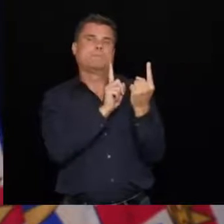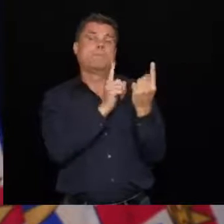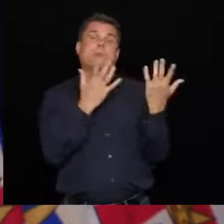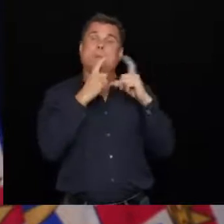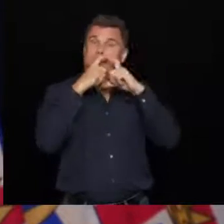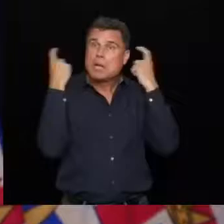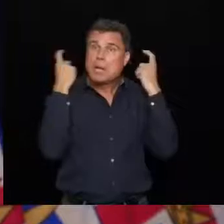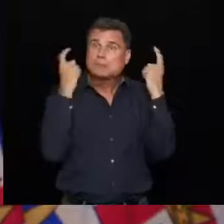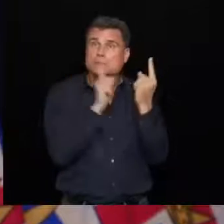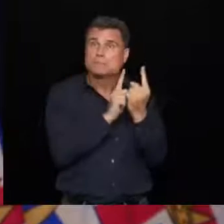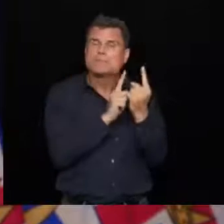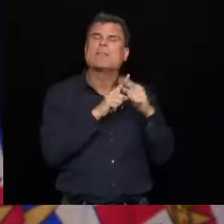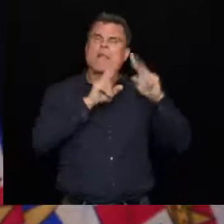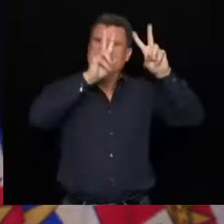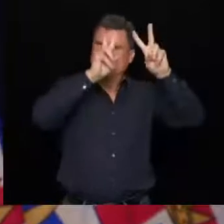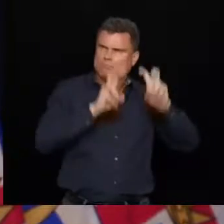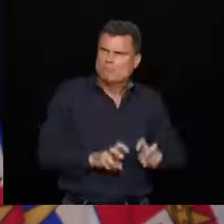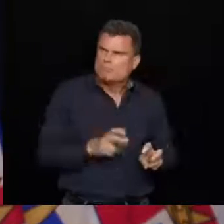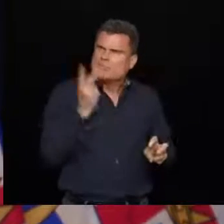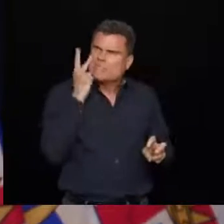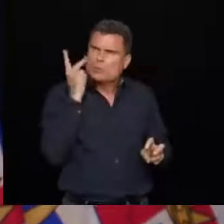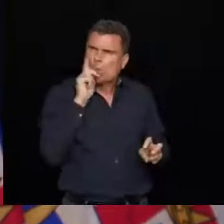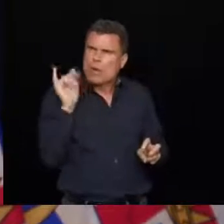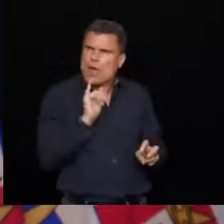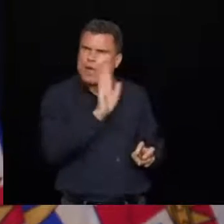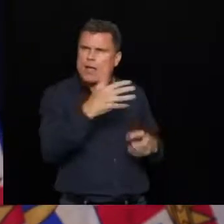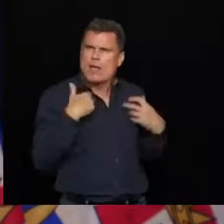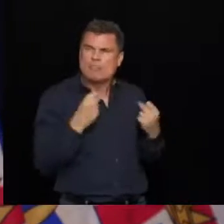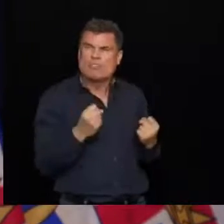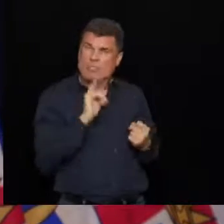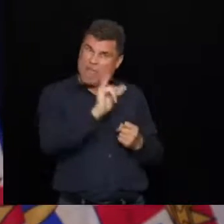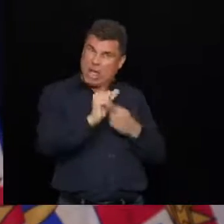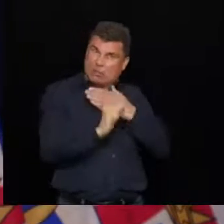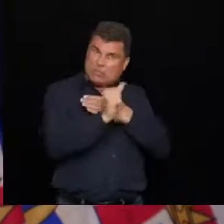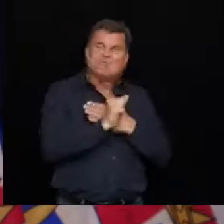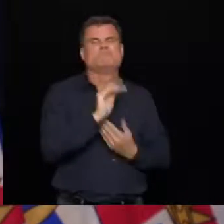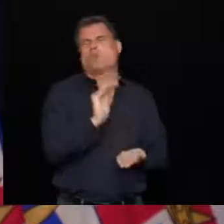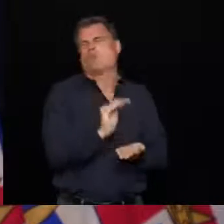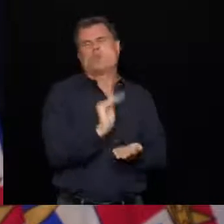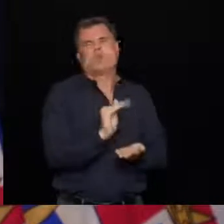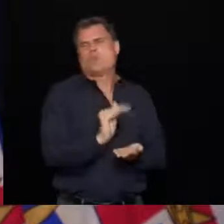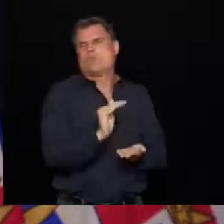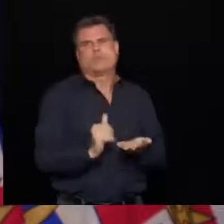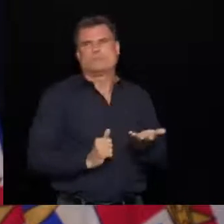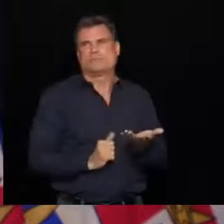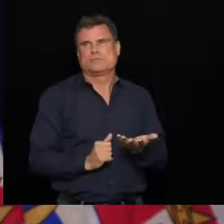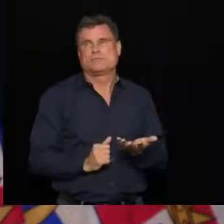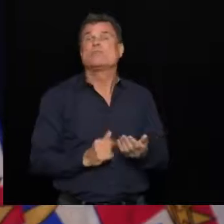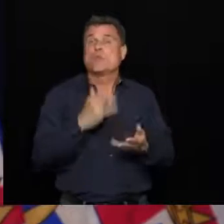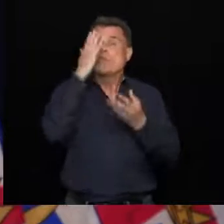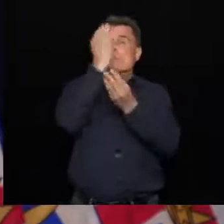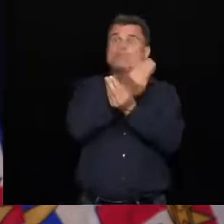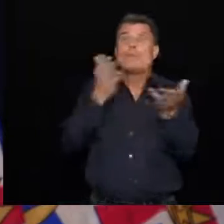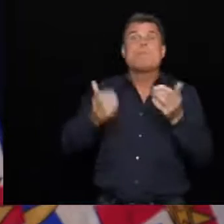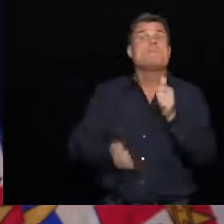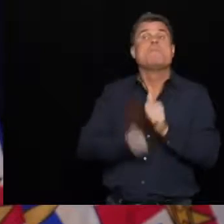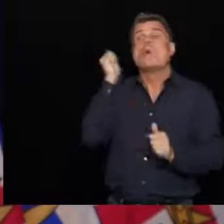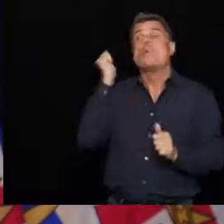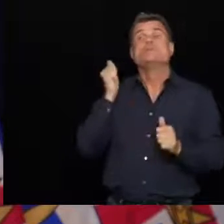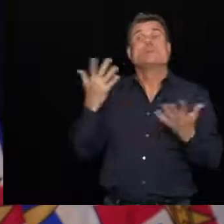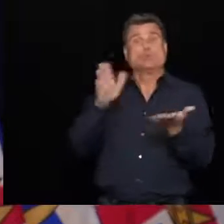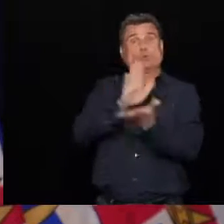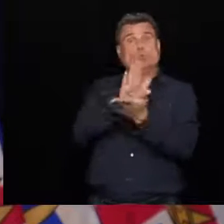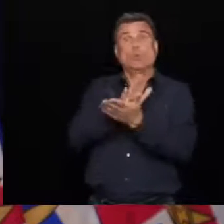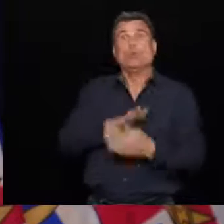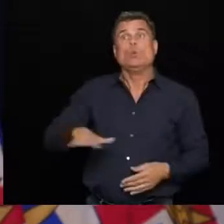every single situation. I will say that most of the school exposures are adults who are in the school setting, and we need to